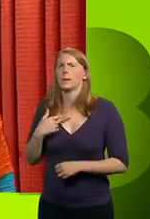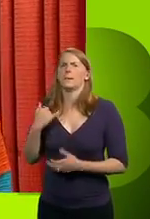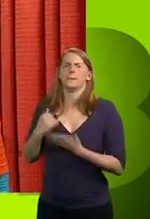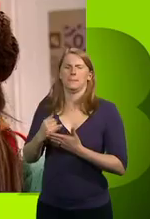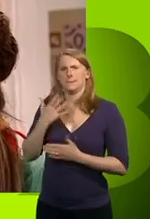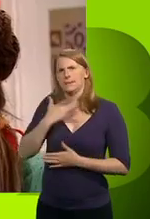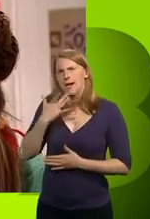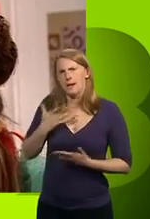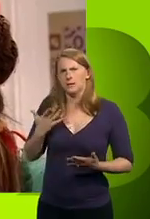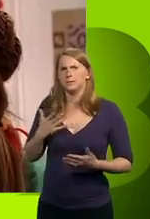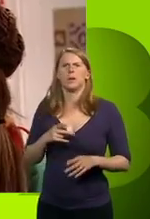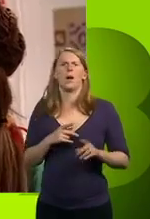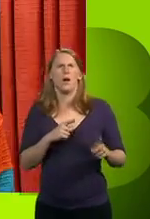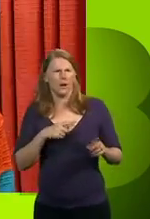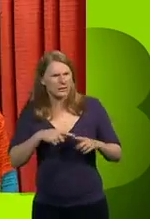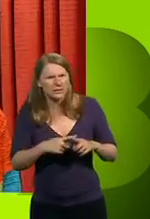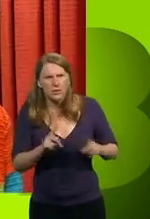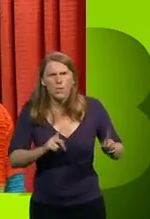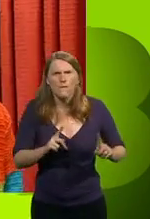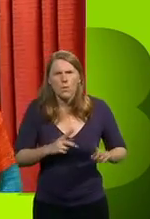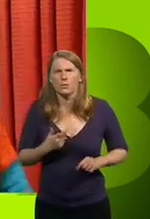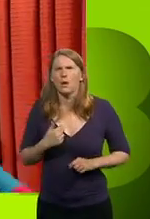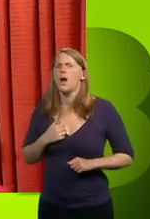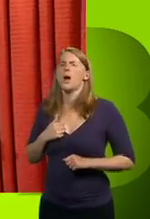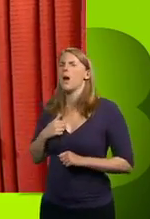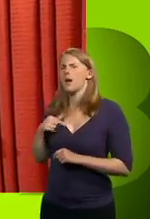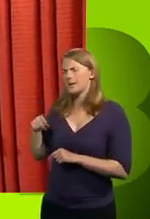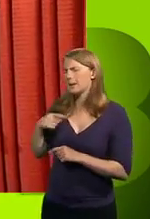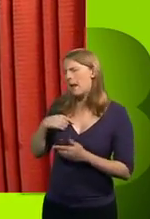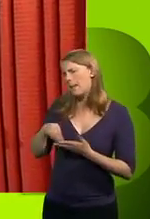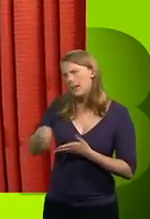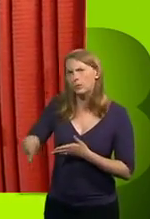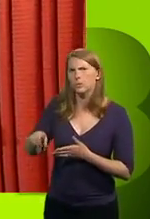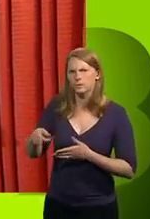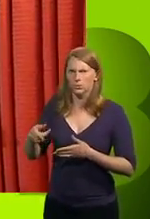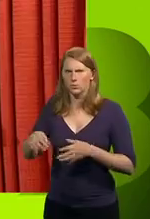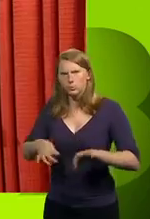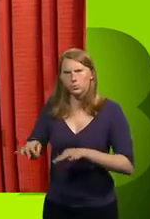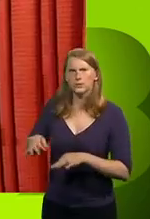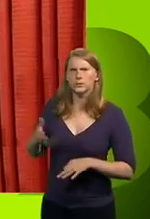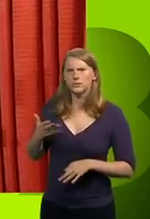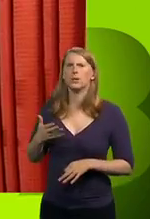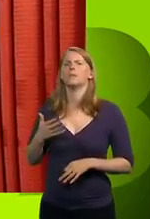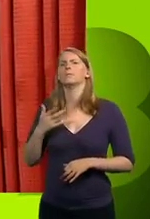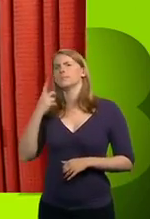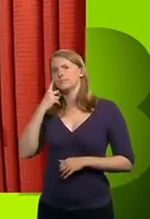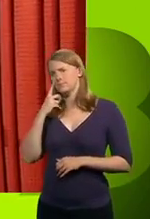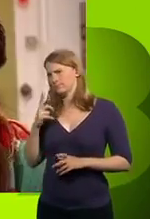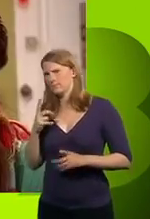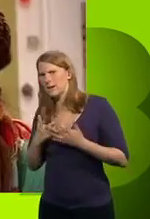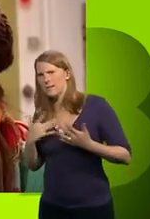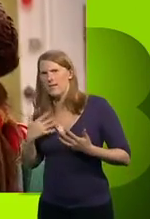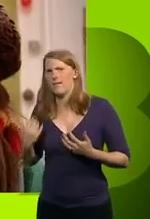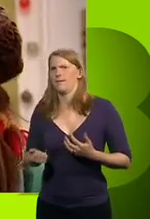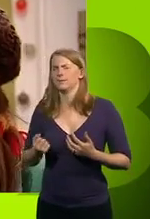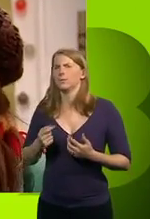nothing? No, I was going to pay you for the booties. Oh, that's okay then. Let me see how many I've got here. Let me see. One, two... Jack,